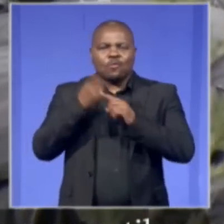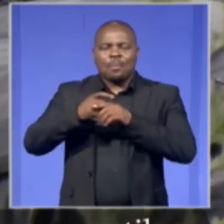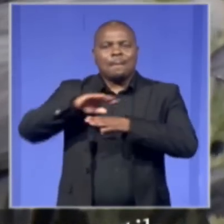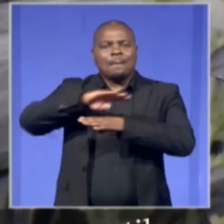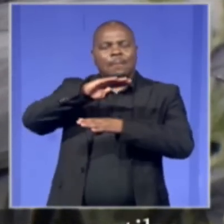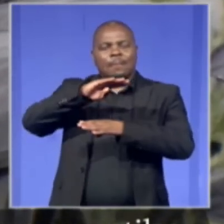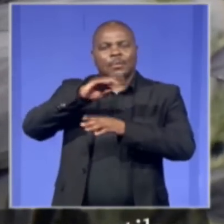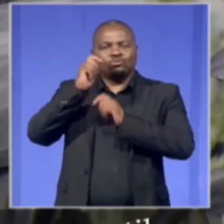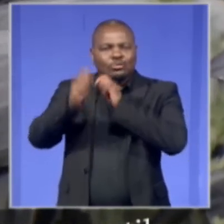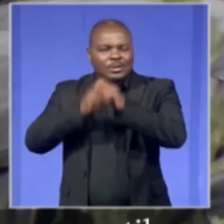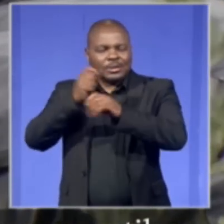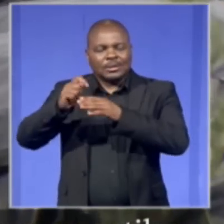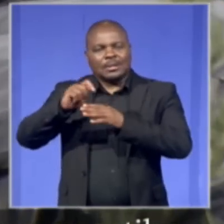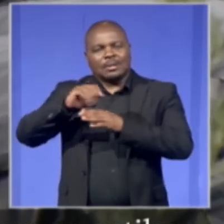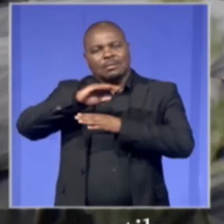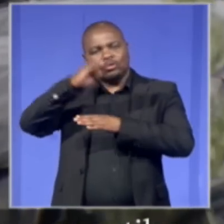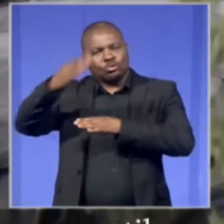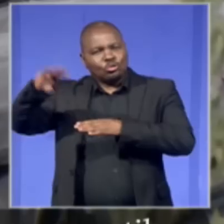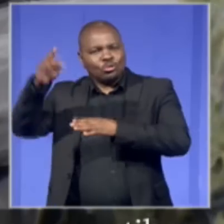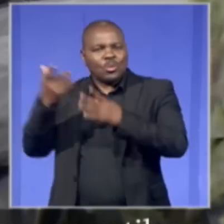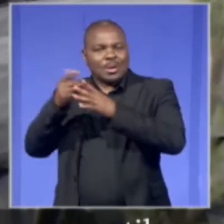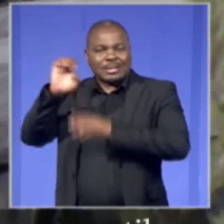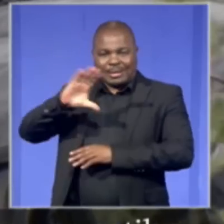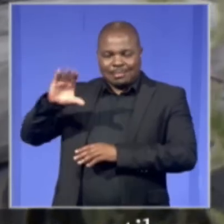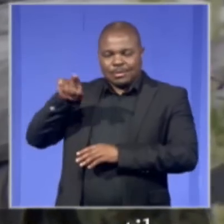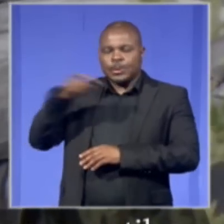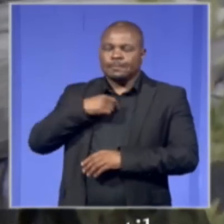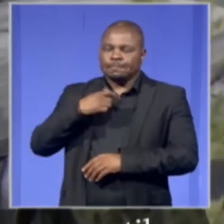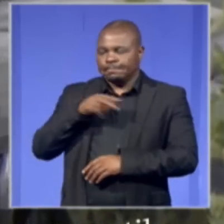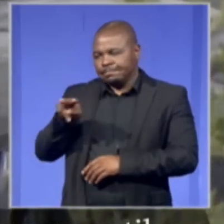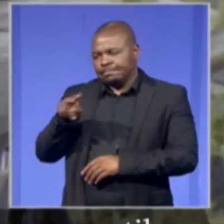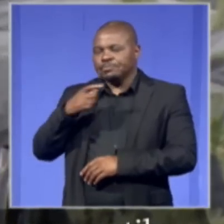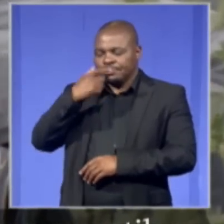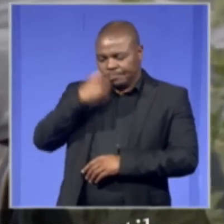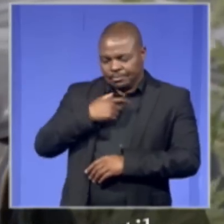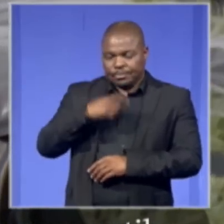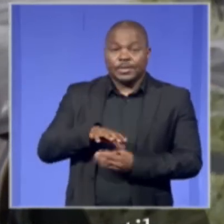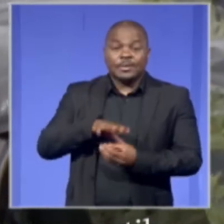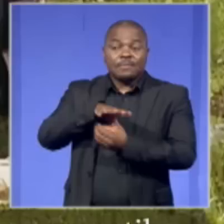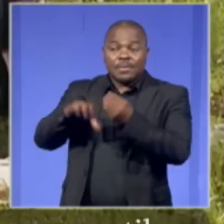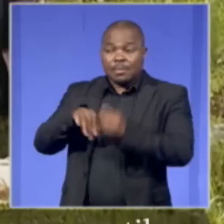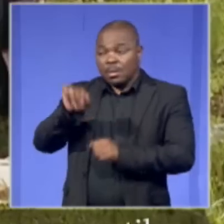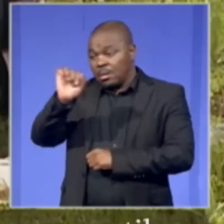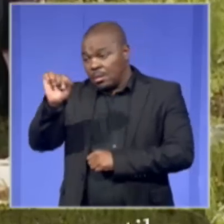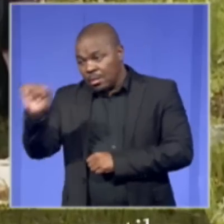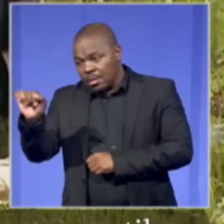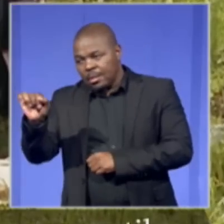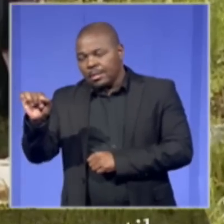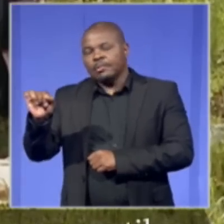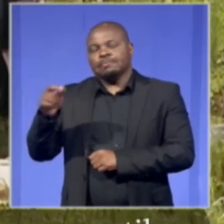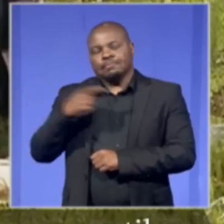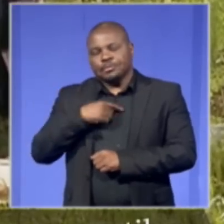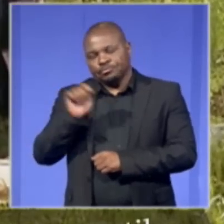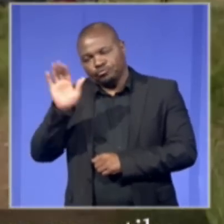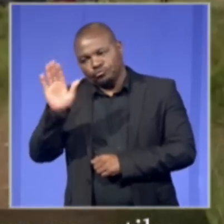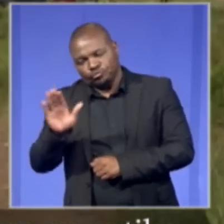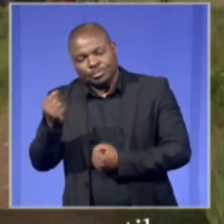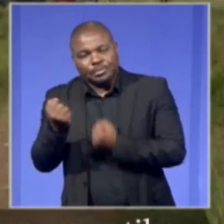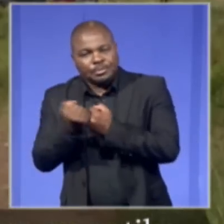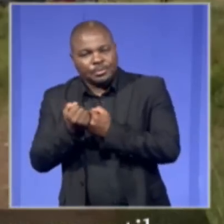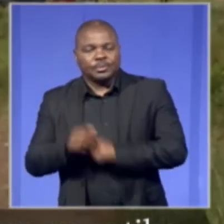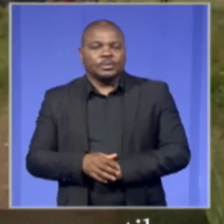in the Eastern Cape. Our thoughts are with the families that have been left destitute in